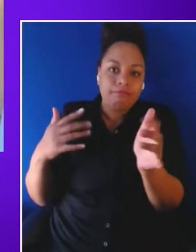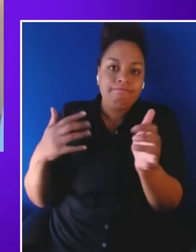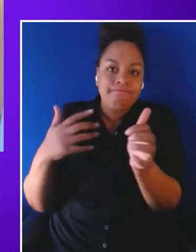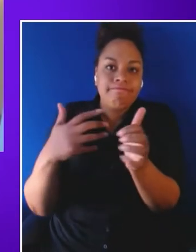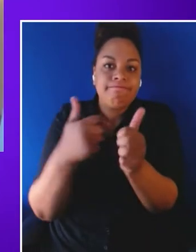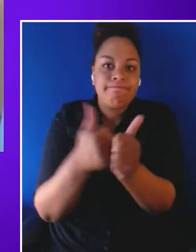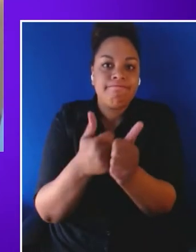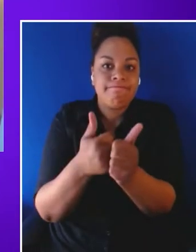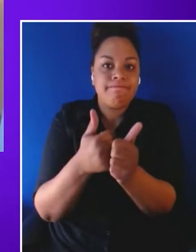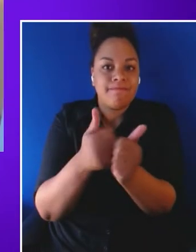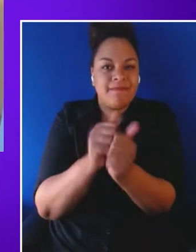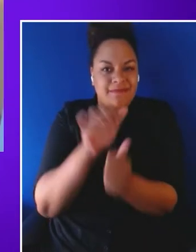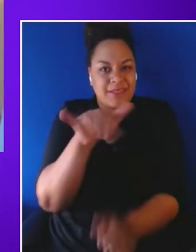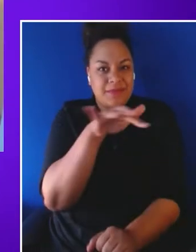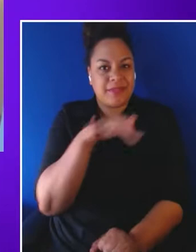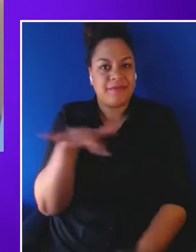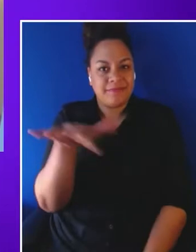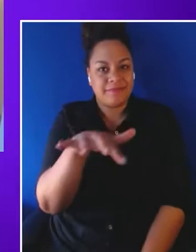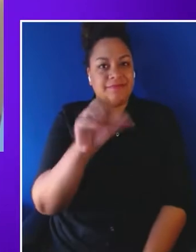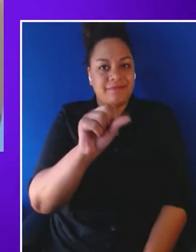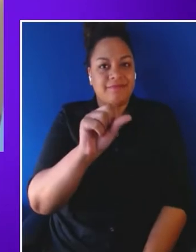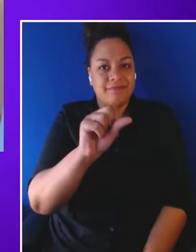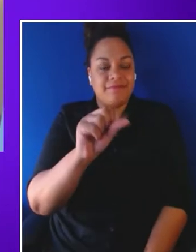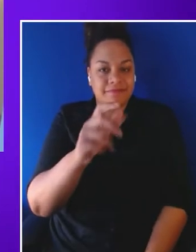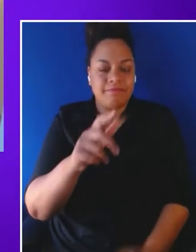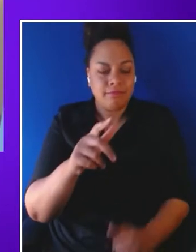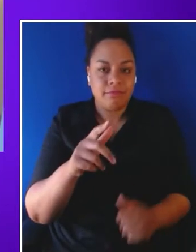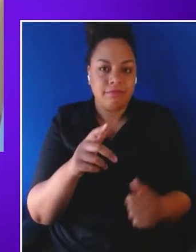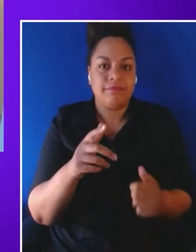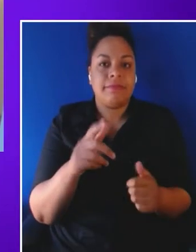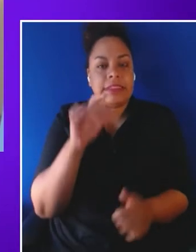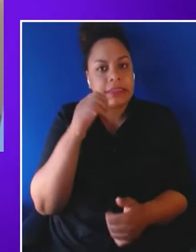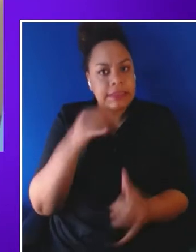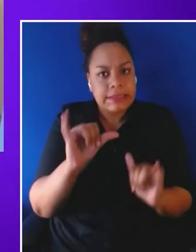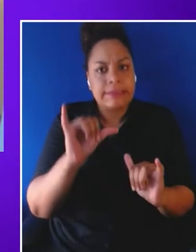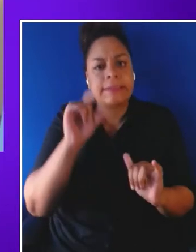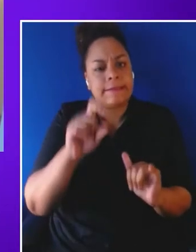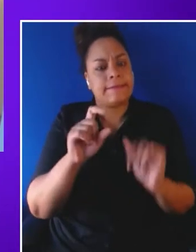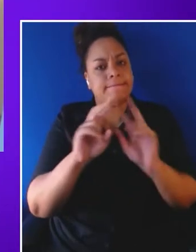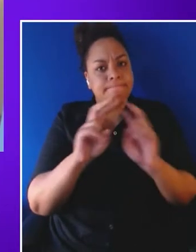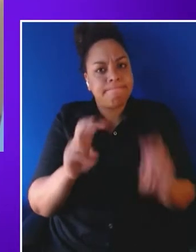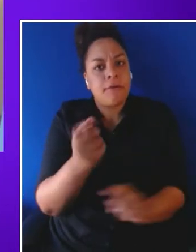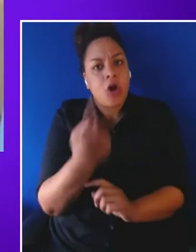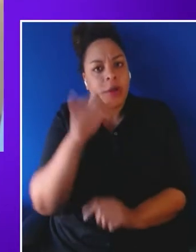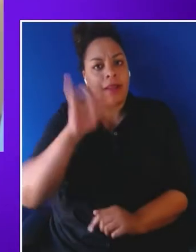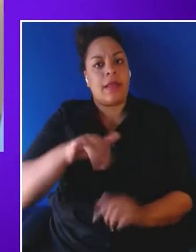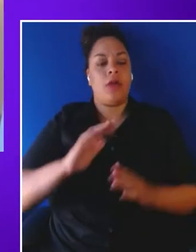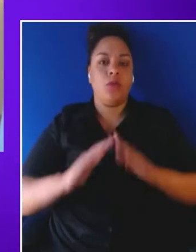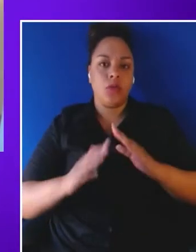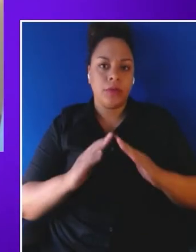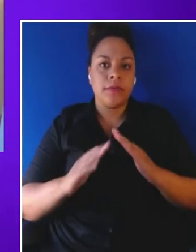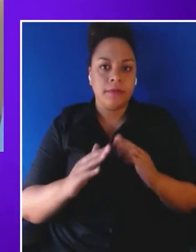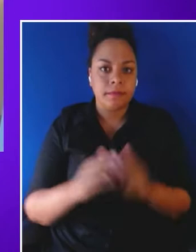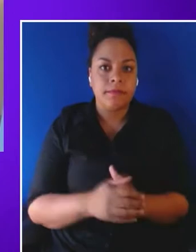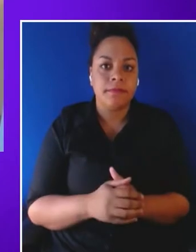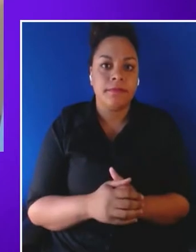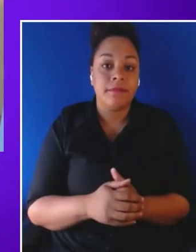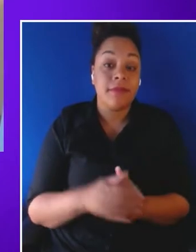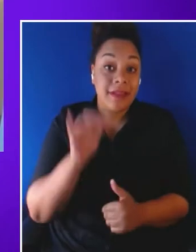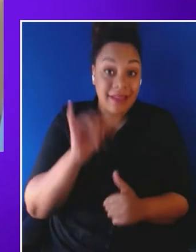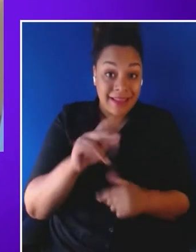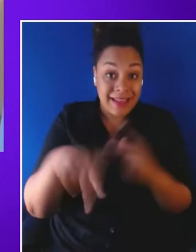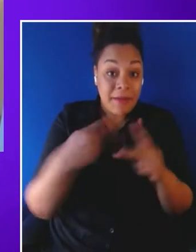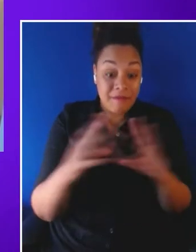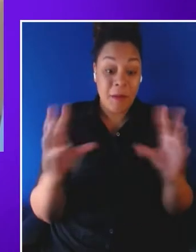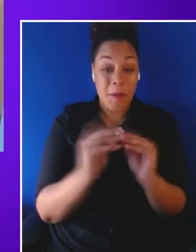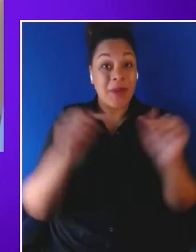in this space just from the onset in understanding this community. And I think that a symposium like this is very